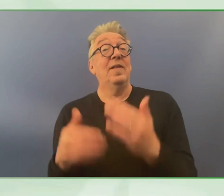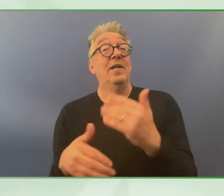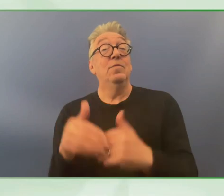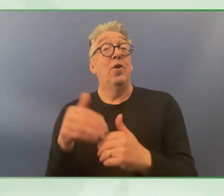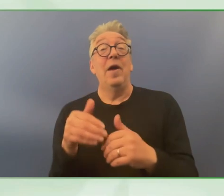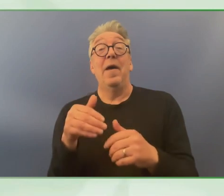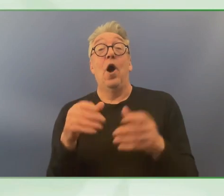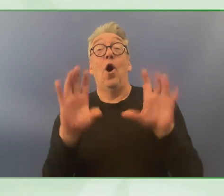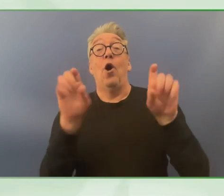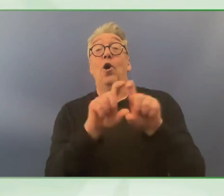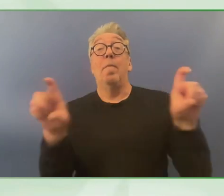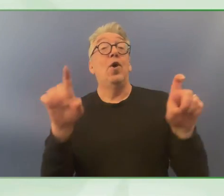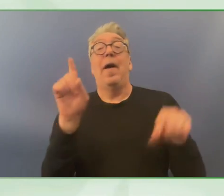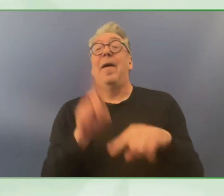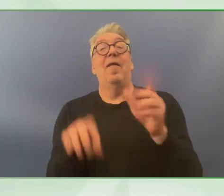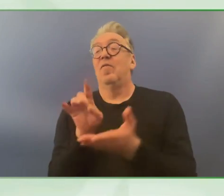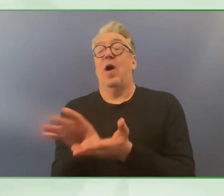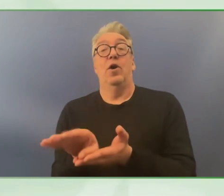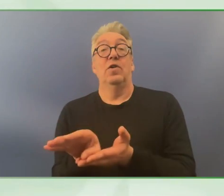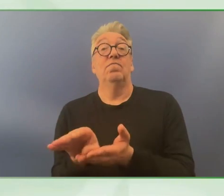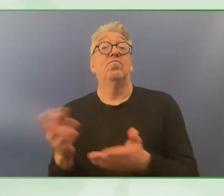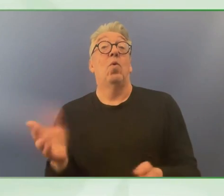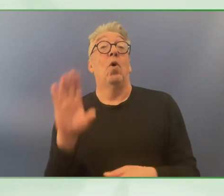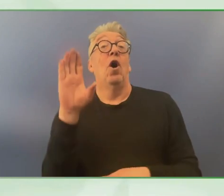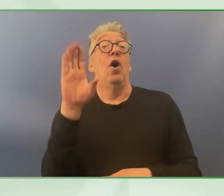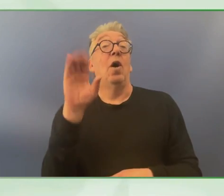companies think, okay, so I cannot employ a person because I would never be able